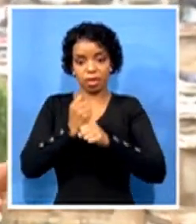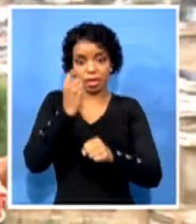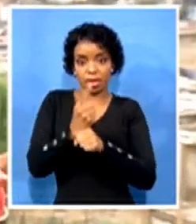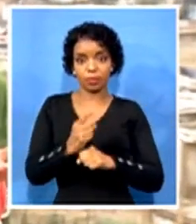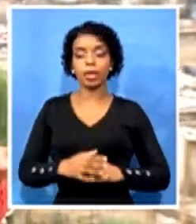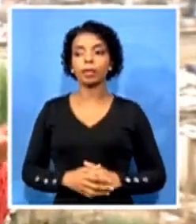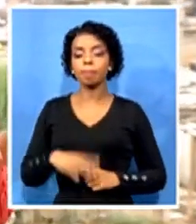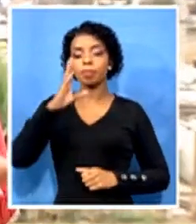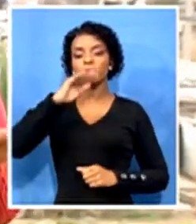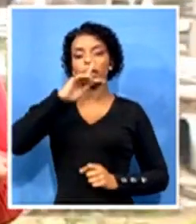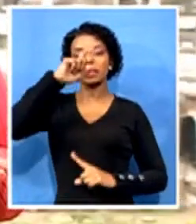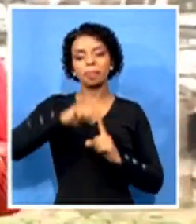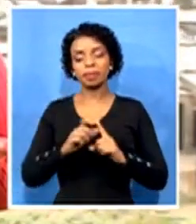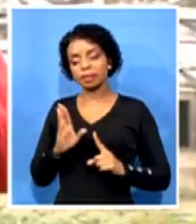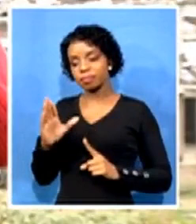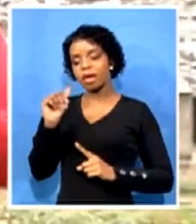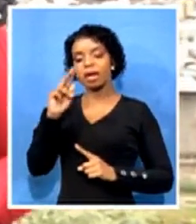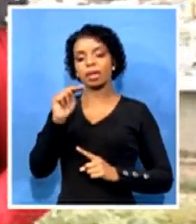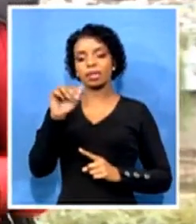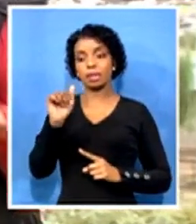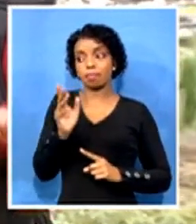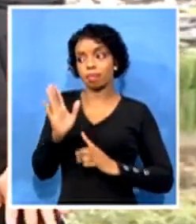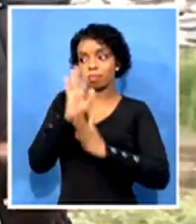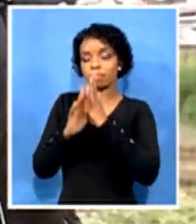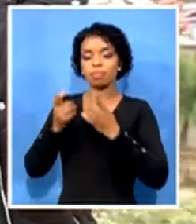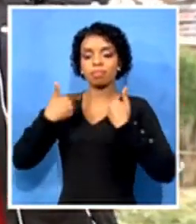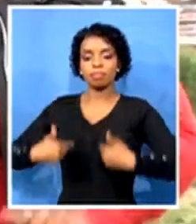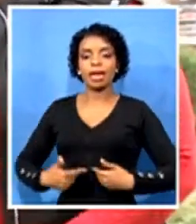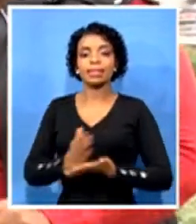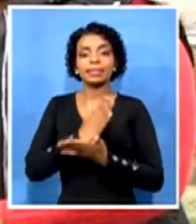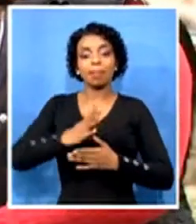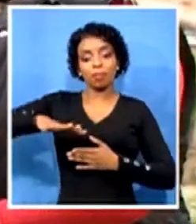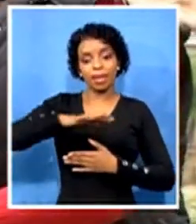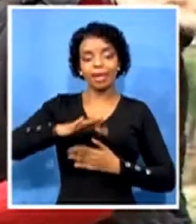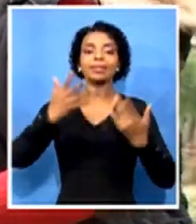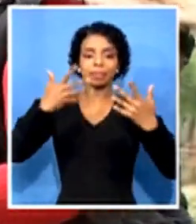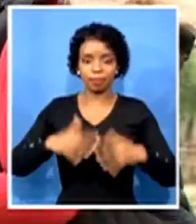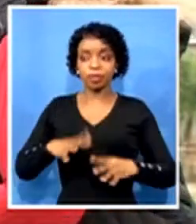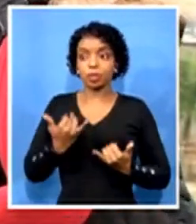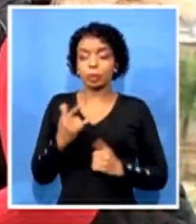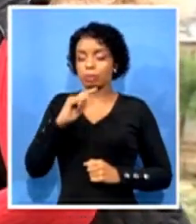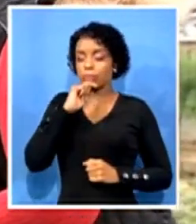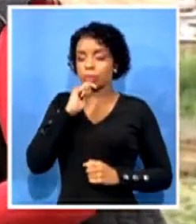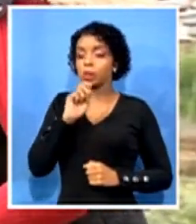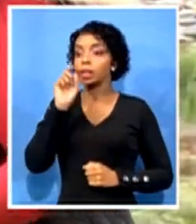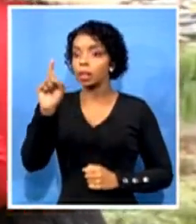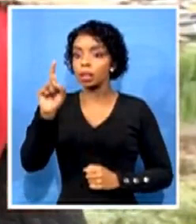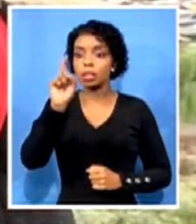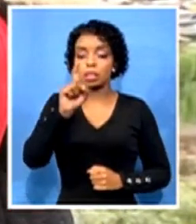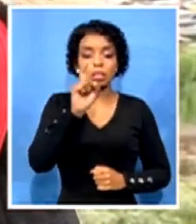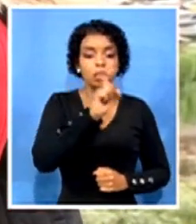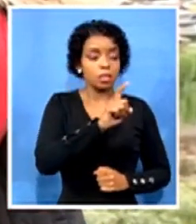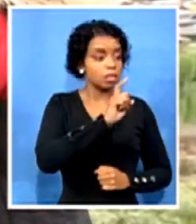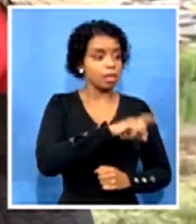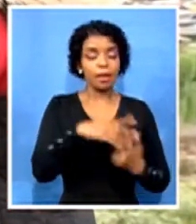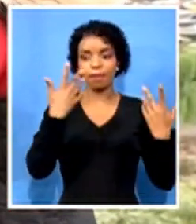to talk to me about some of the areas she's visited from early this morning. She was out in Soweto looking at the situation. Thank you so much for